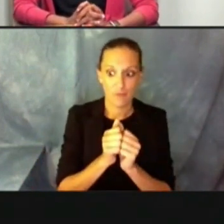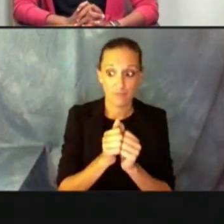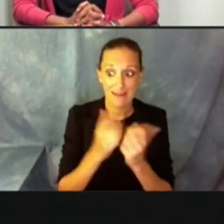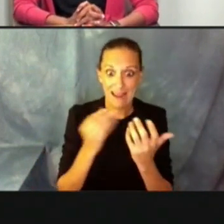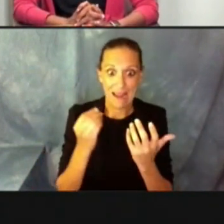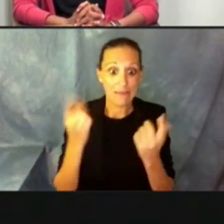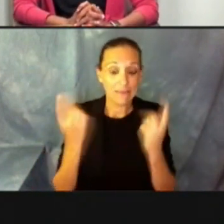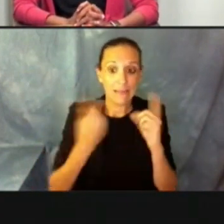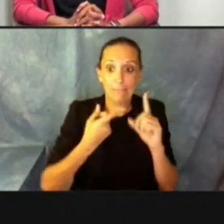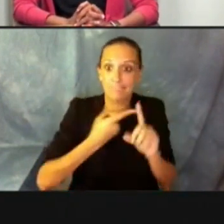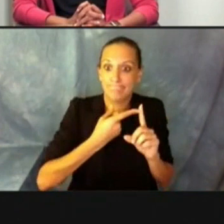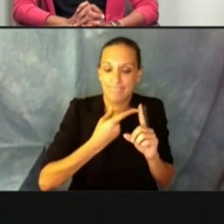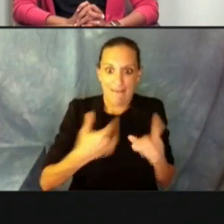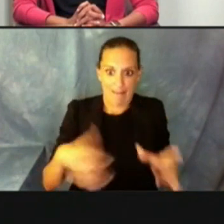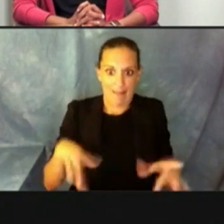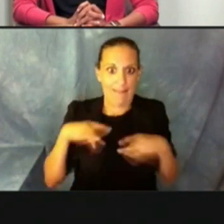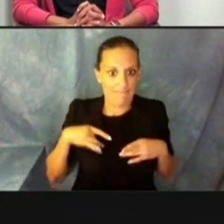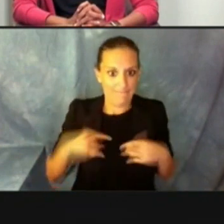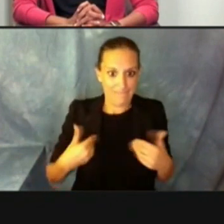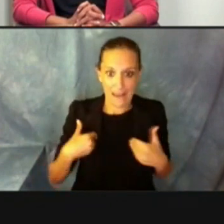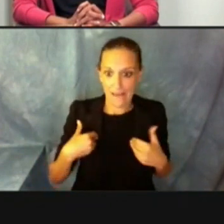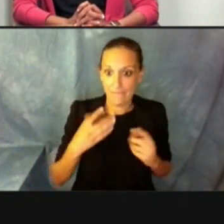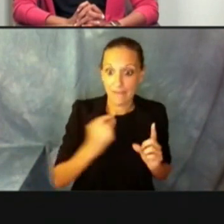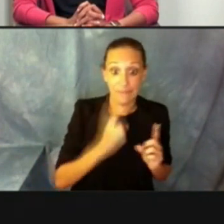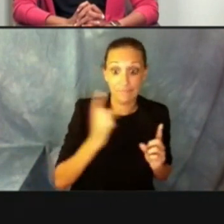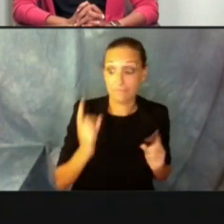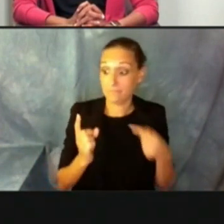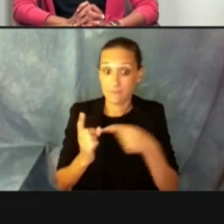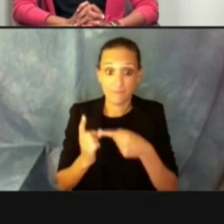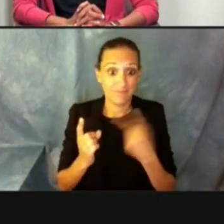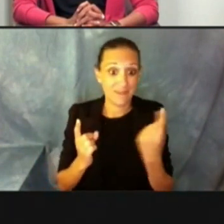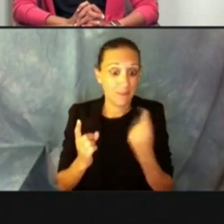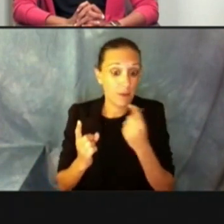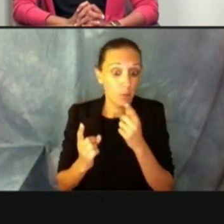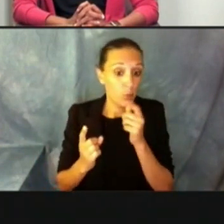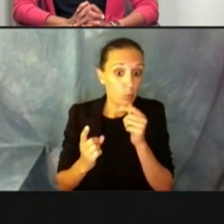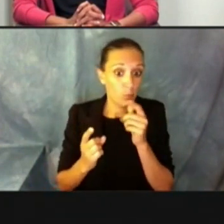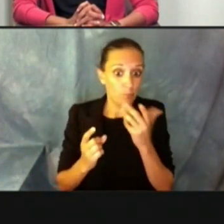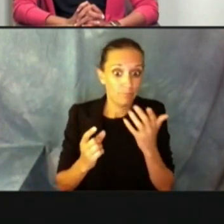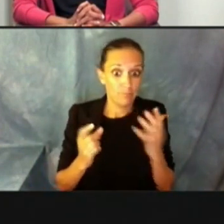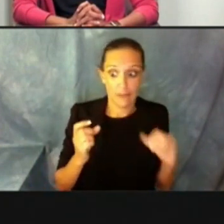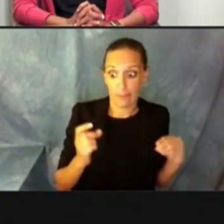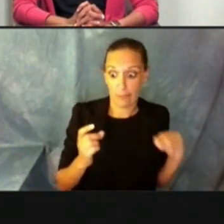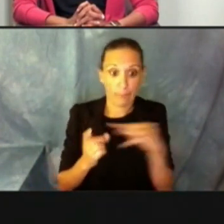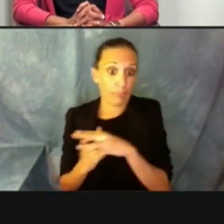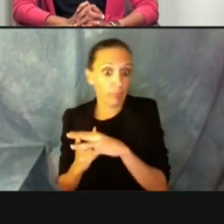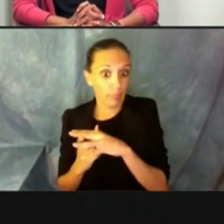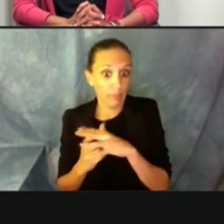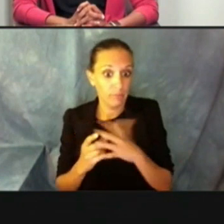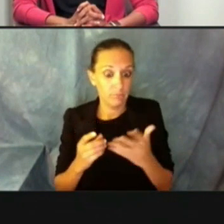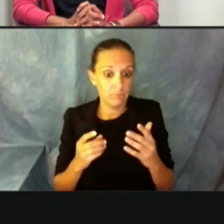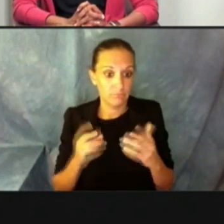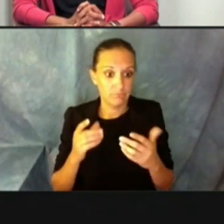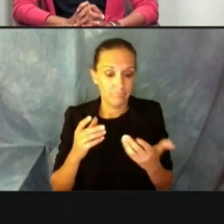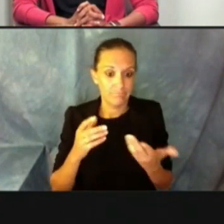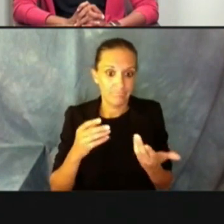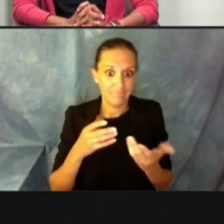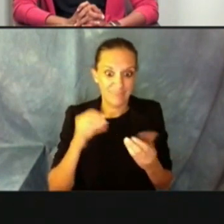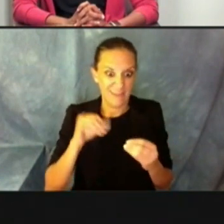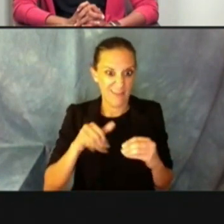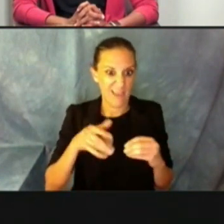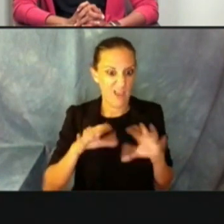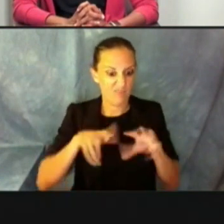is infected and there's somebody that is able to be infected in the crowd of people that